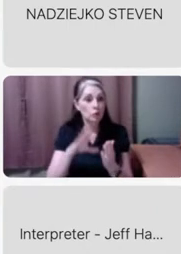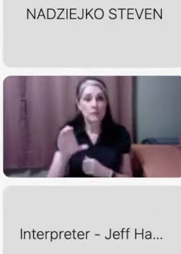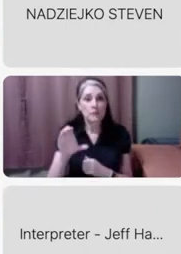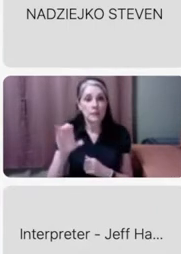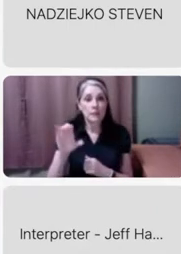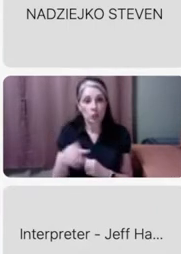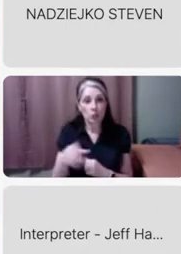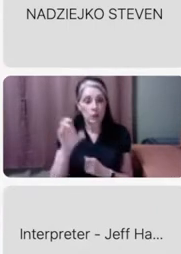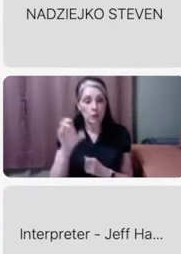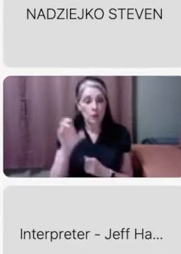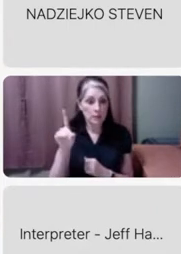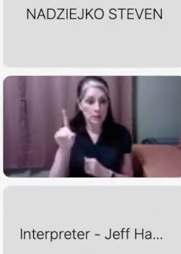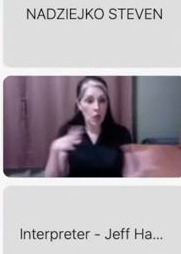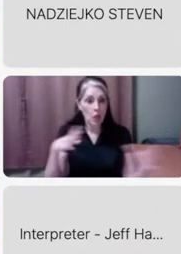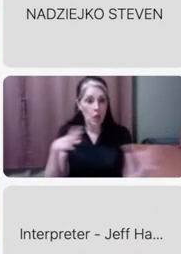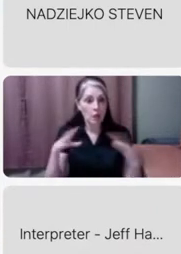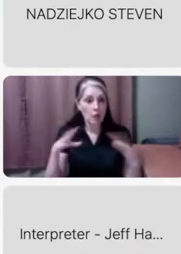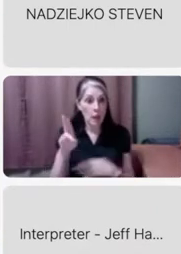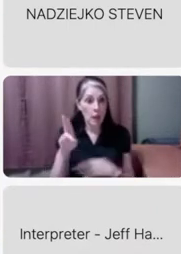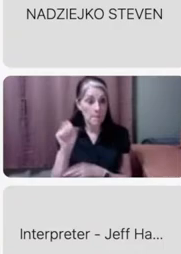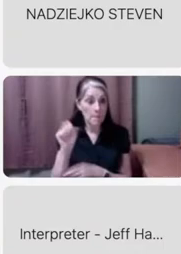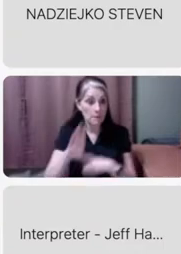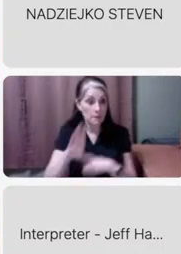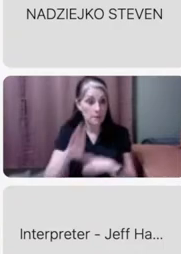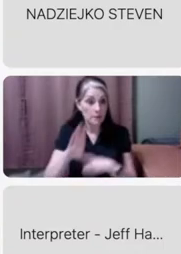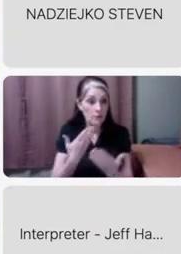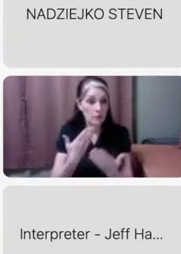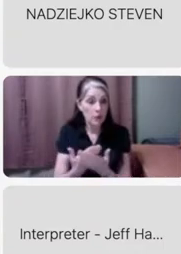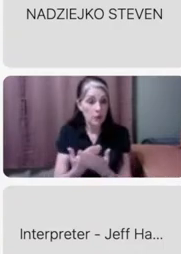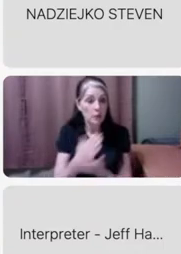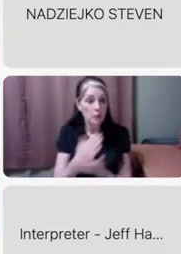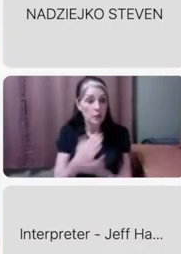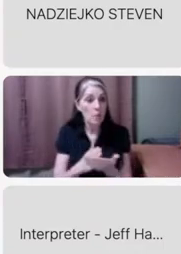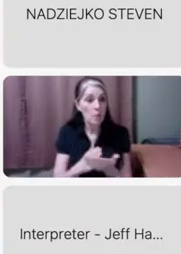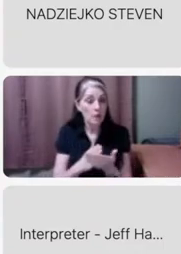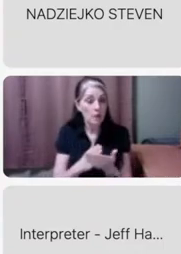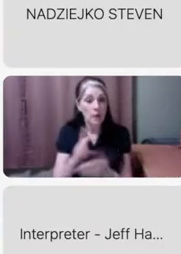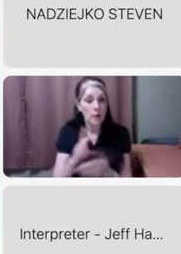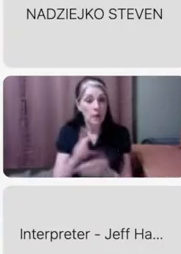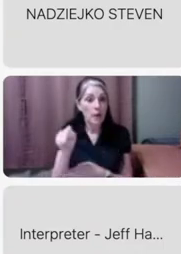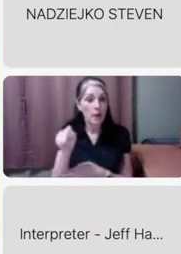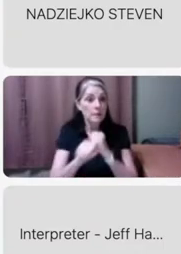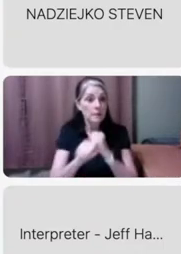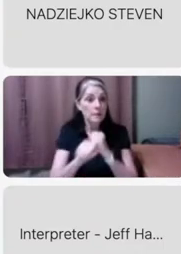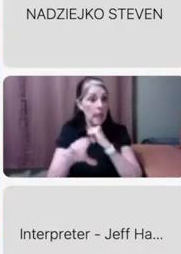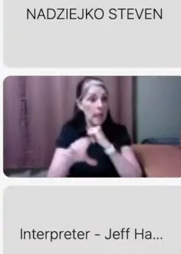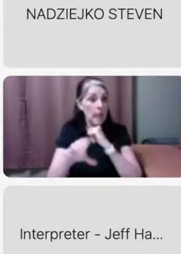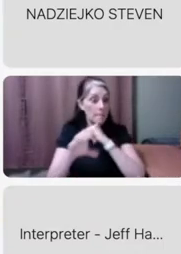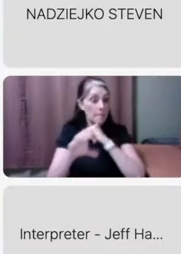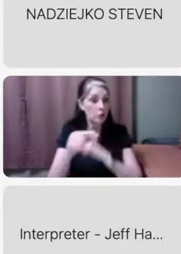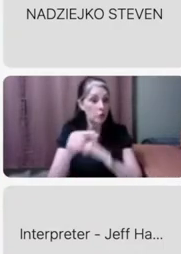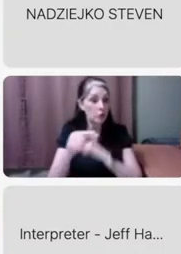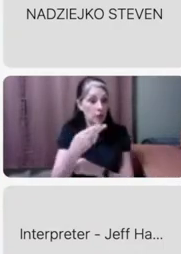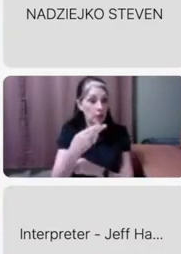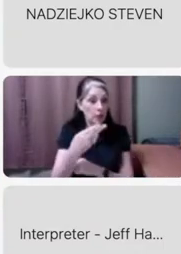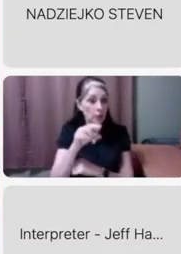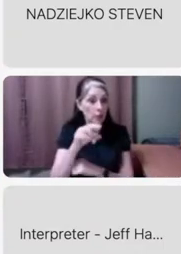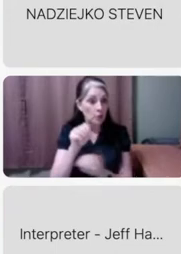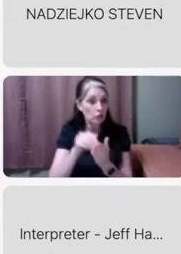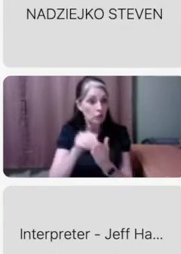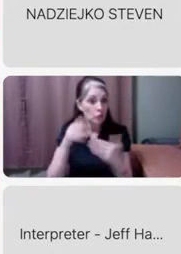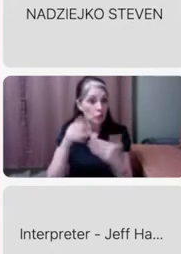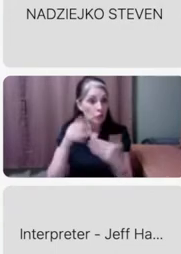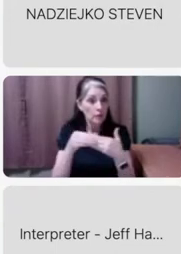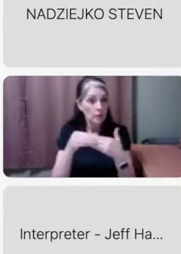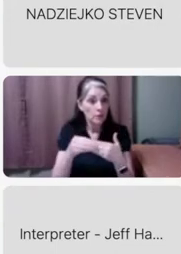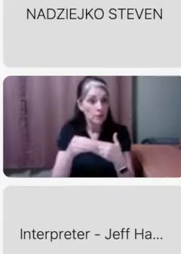arrived at gths as part of their stuff the bus campaign gth has student leaders helped fill the bus with donations